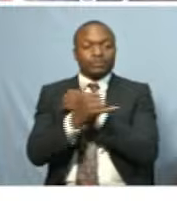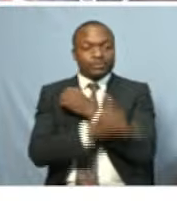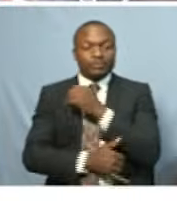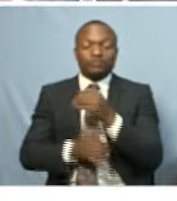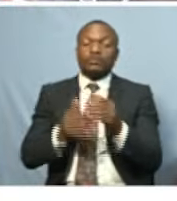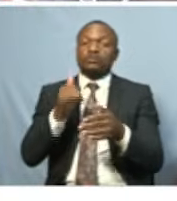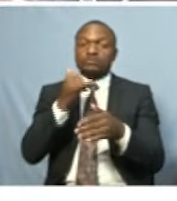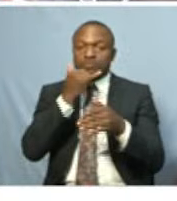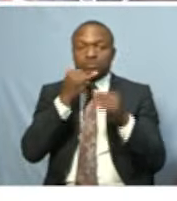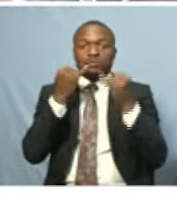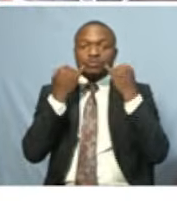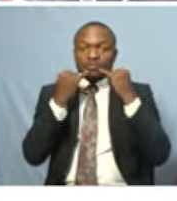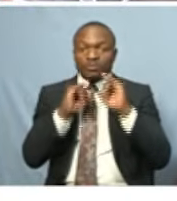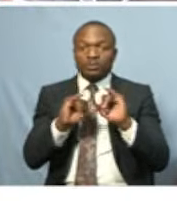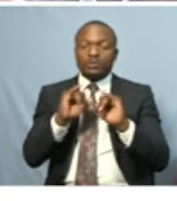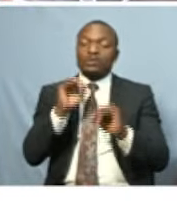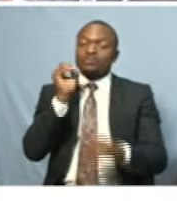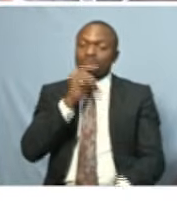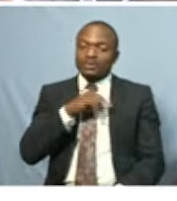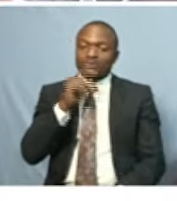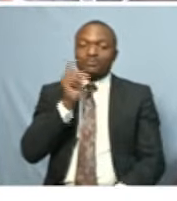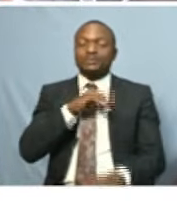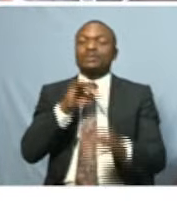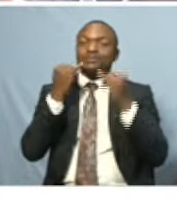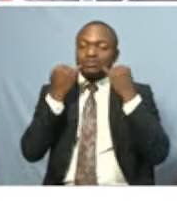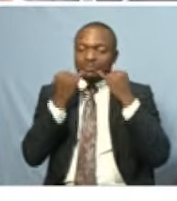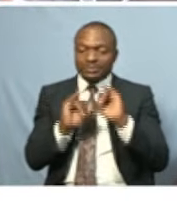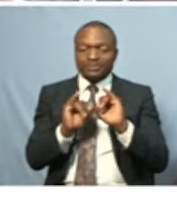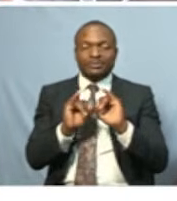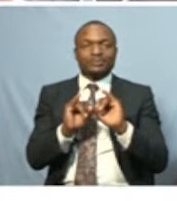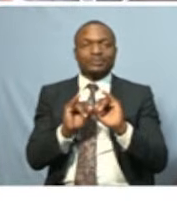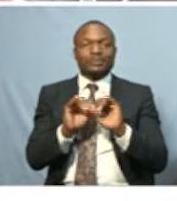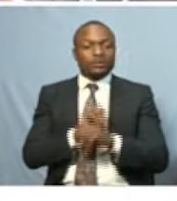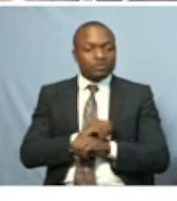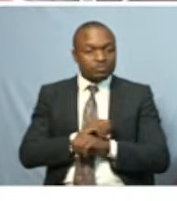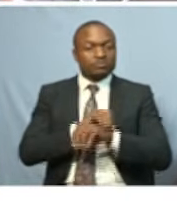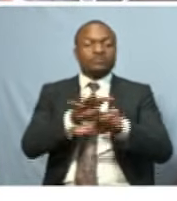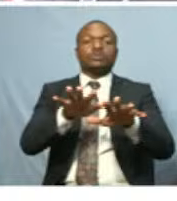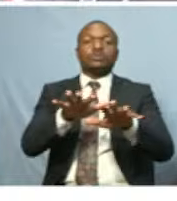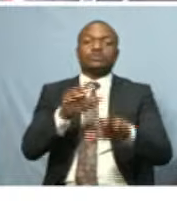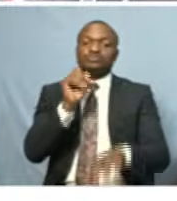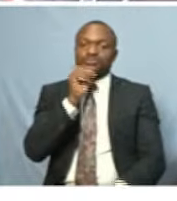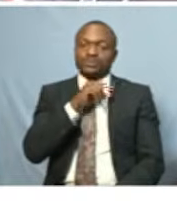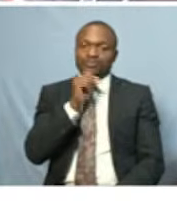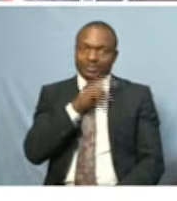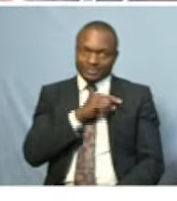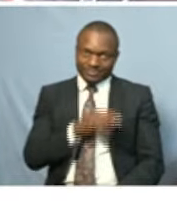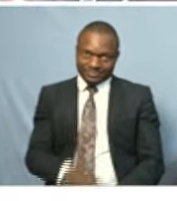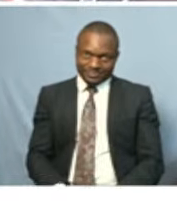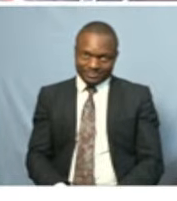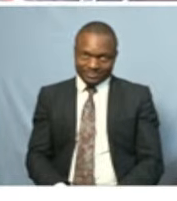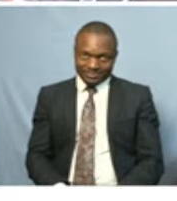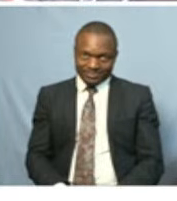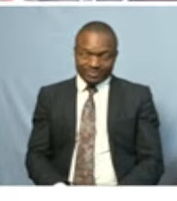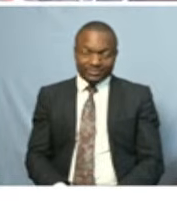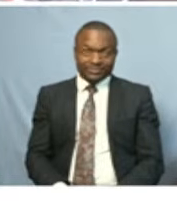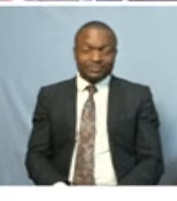disinformation, misinformation, and also spraying falsehood. So